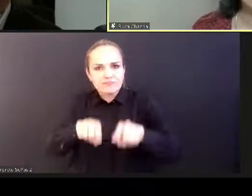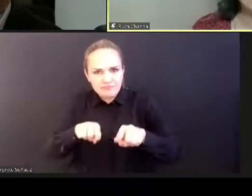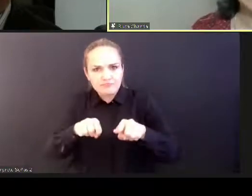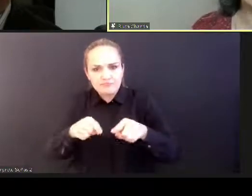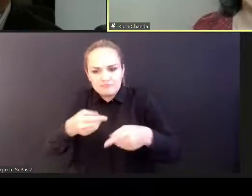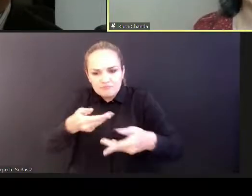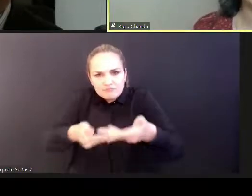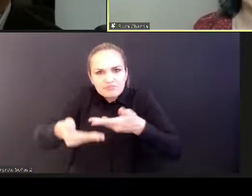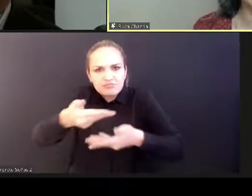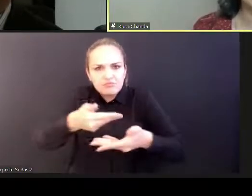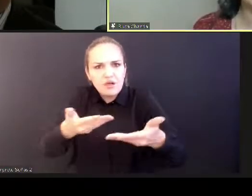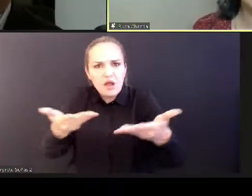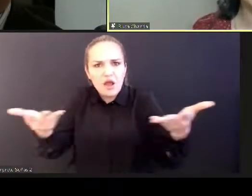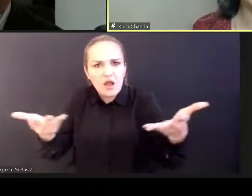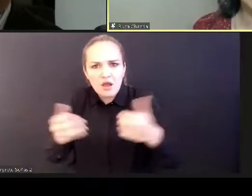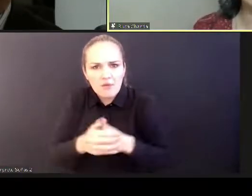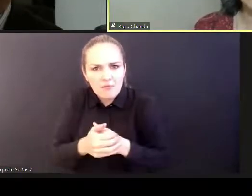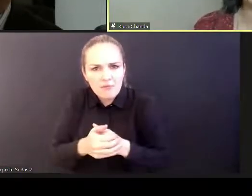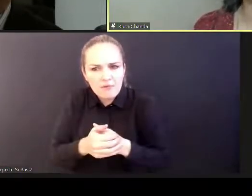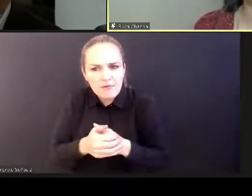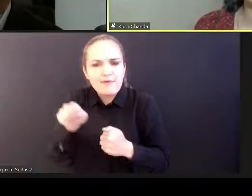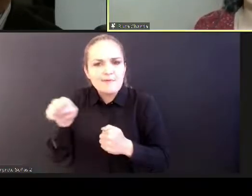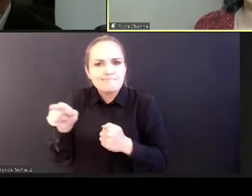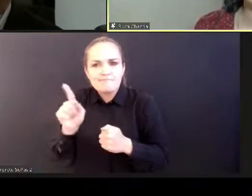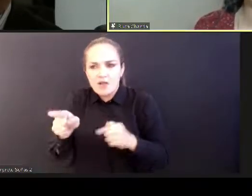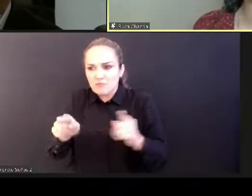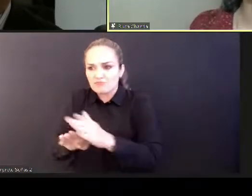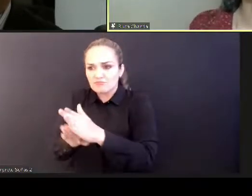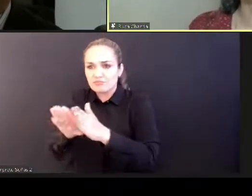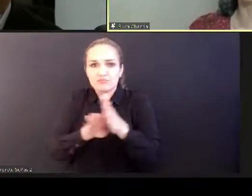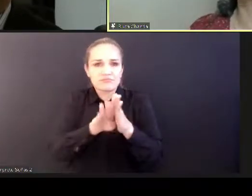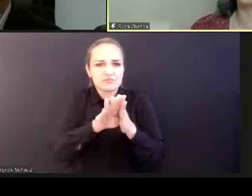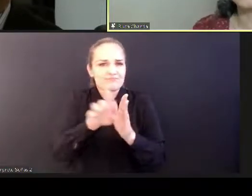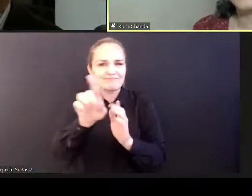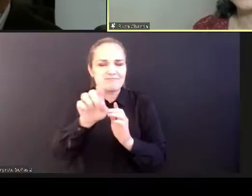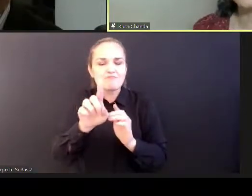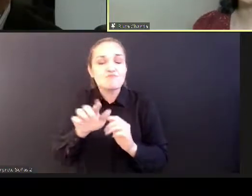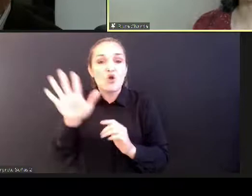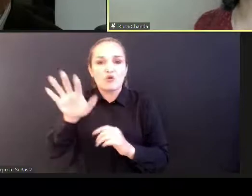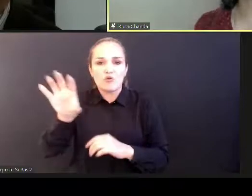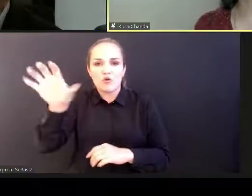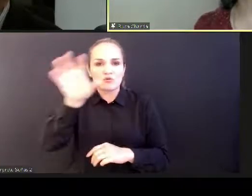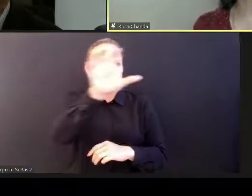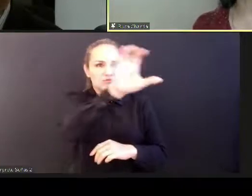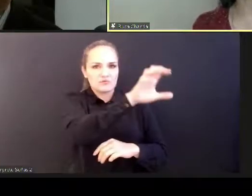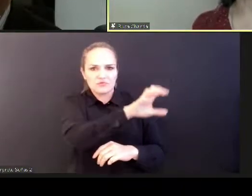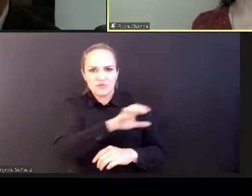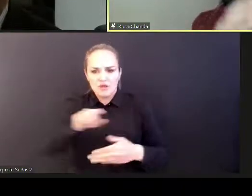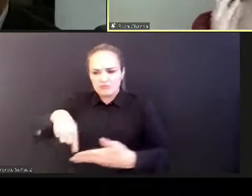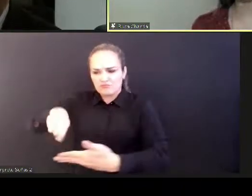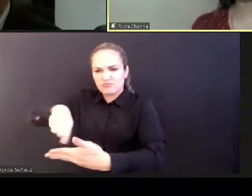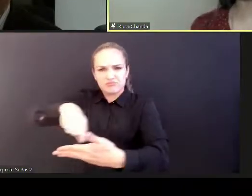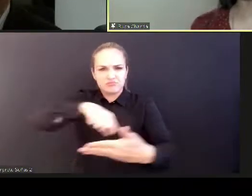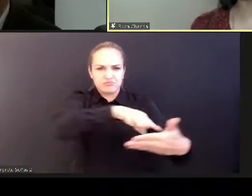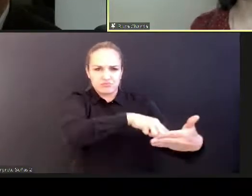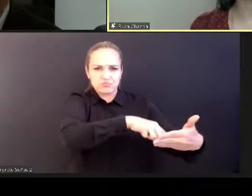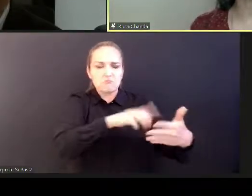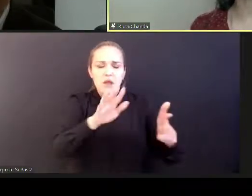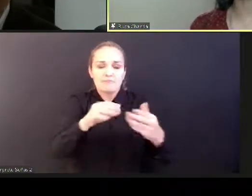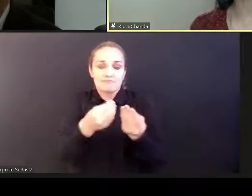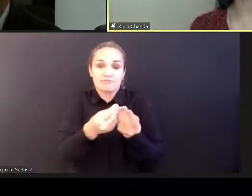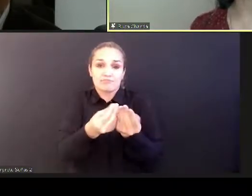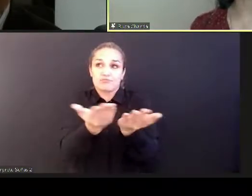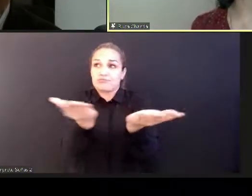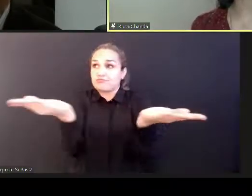But even there, if you look at the RTAs, for instance, you really have a whole range. You have those which have standalone